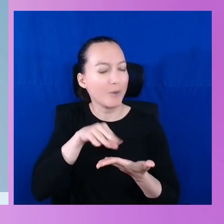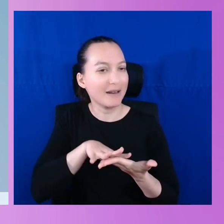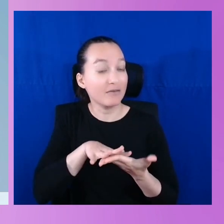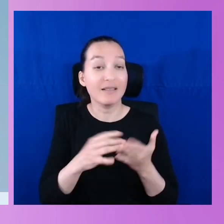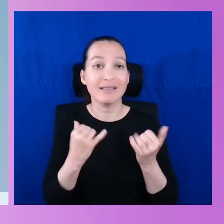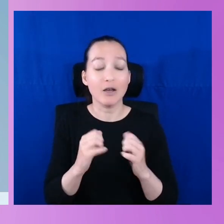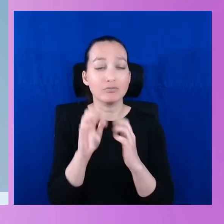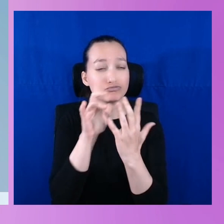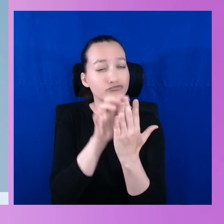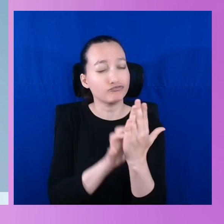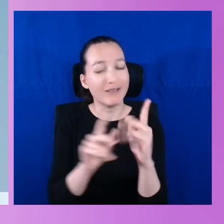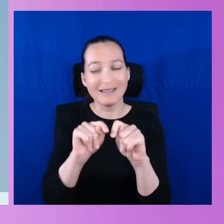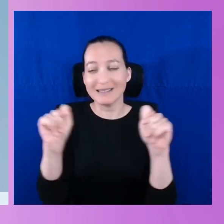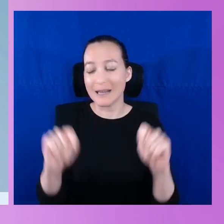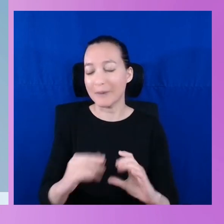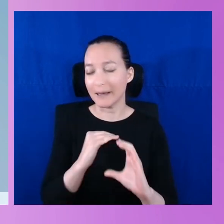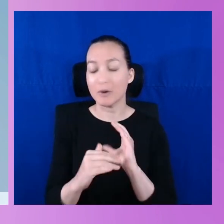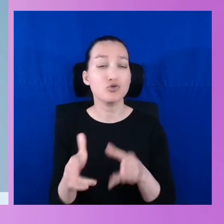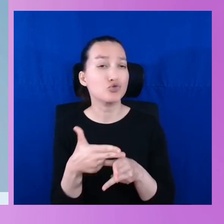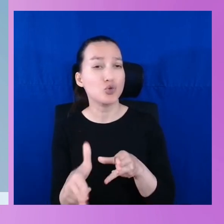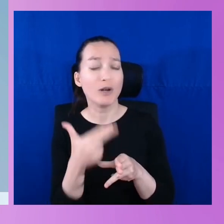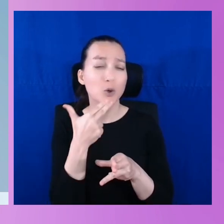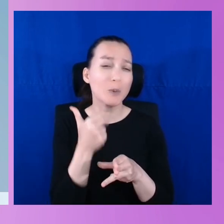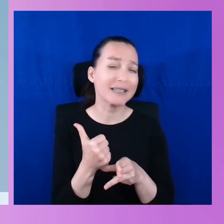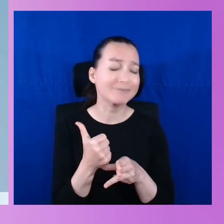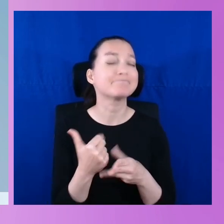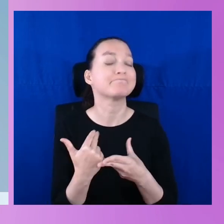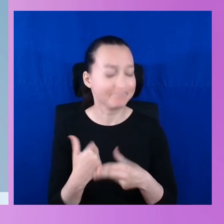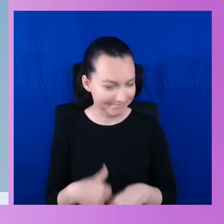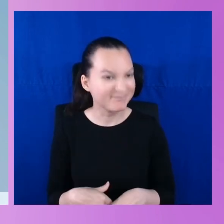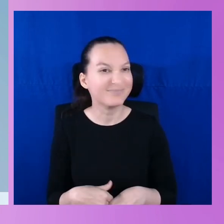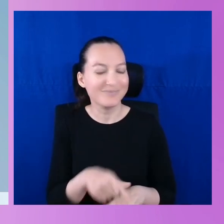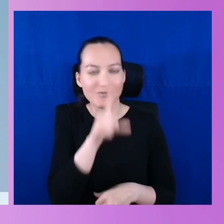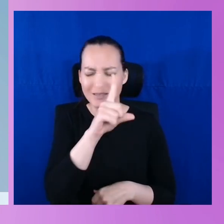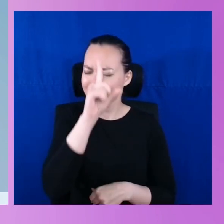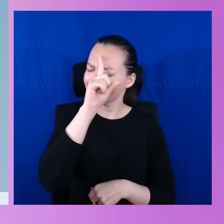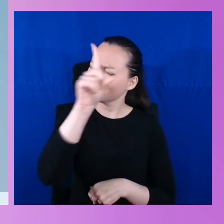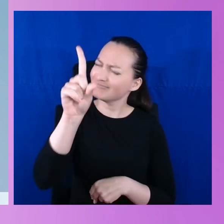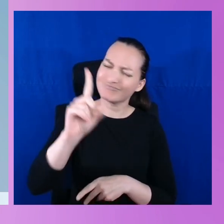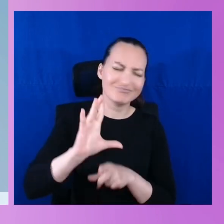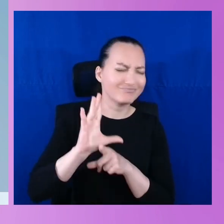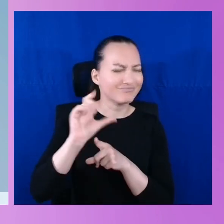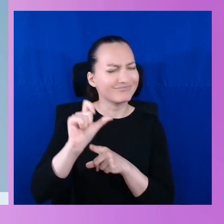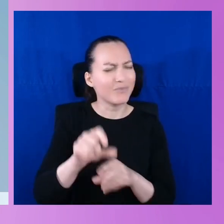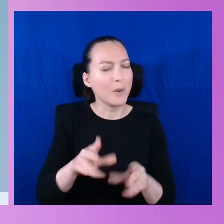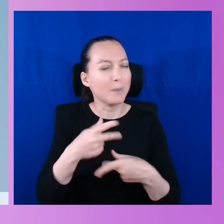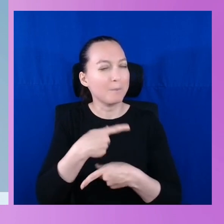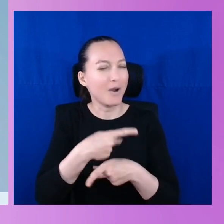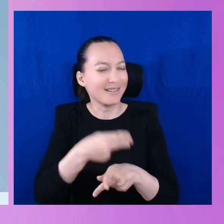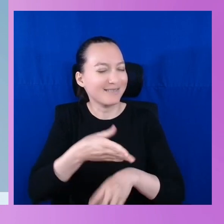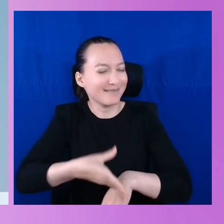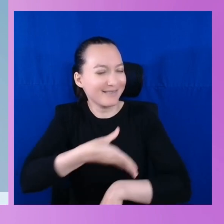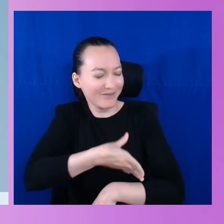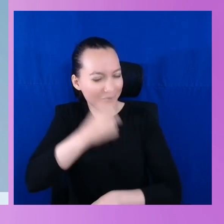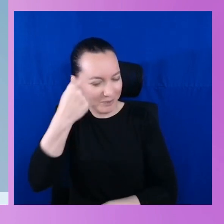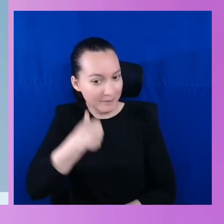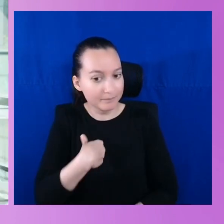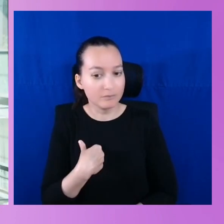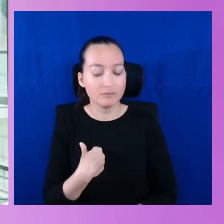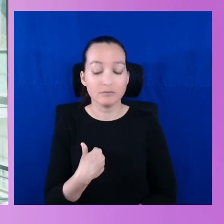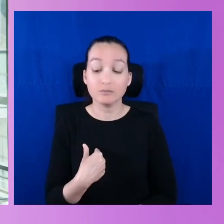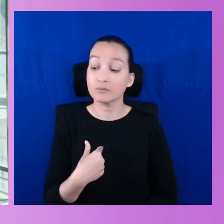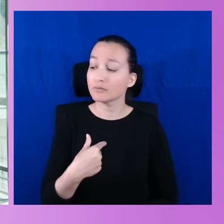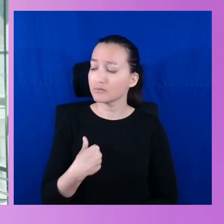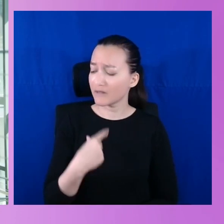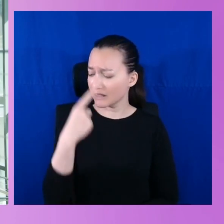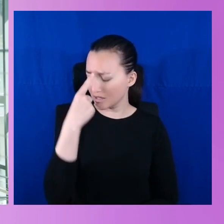a template email, which is short and sweet, which is a brilliant productivity enhancement for me. When I think about generative AI,